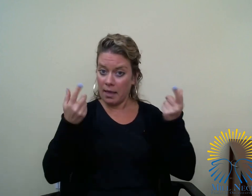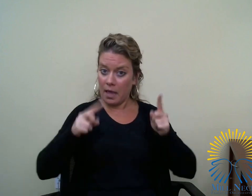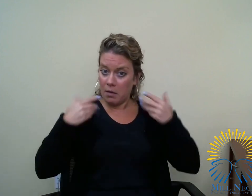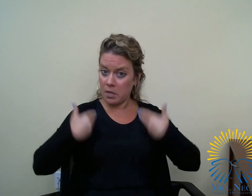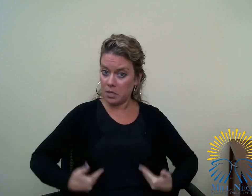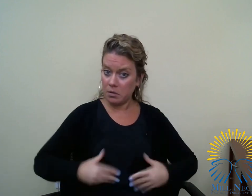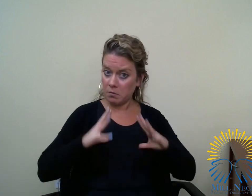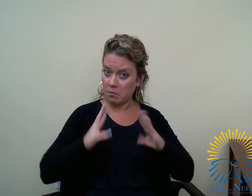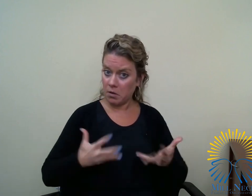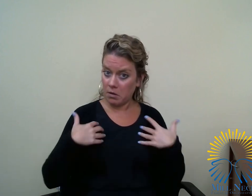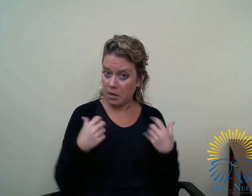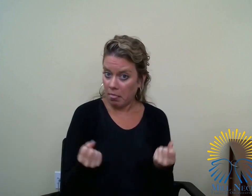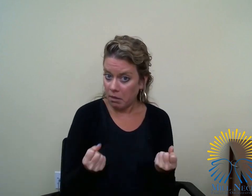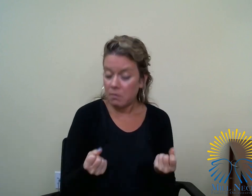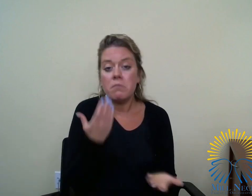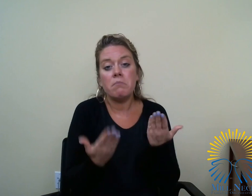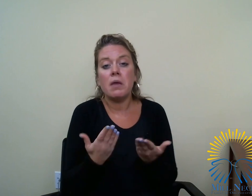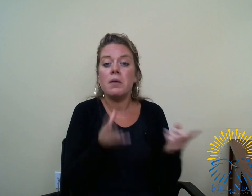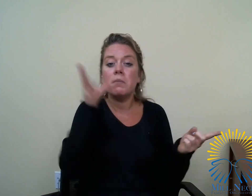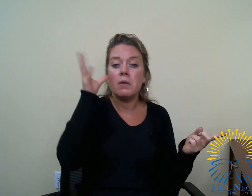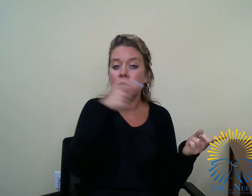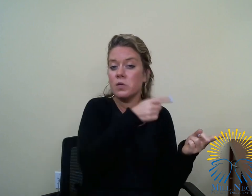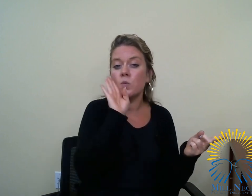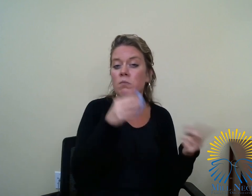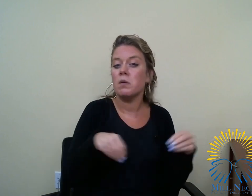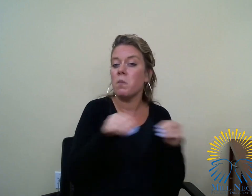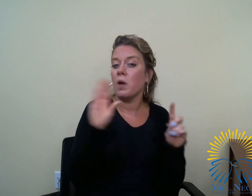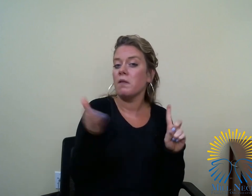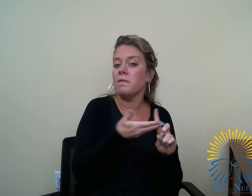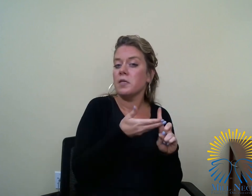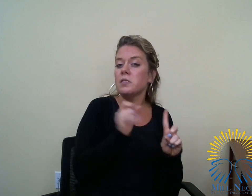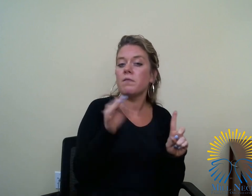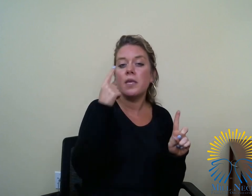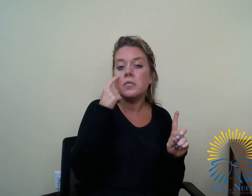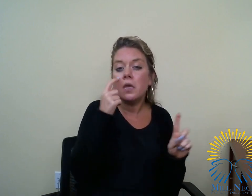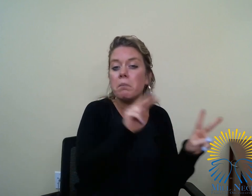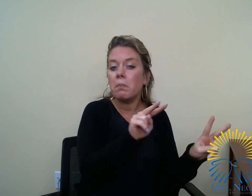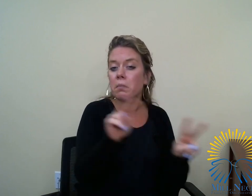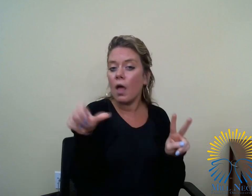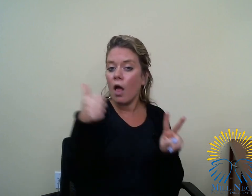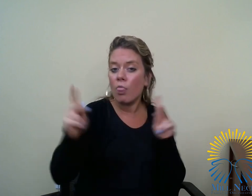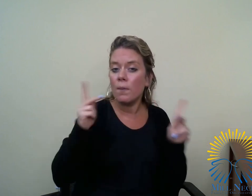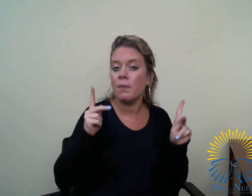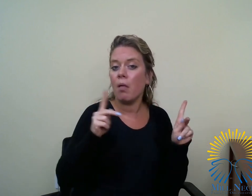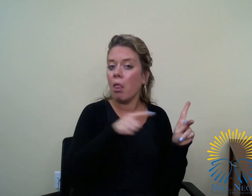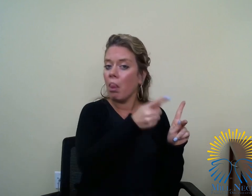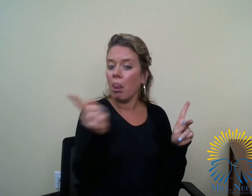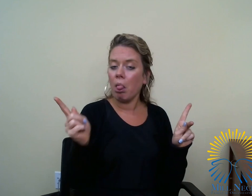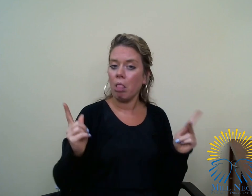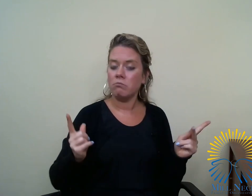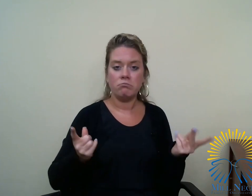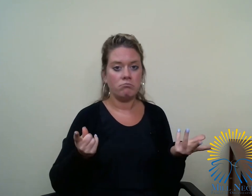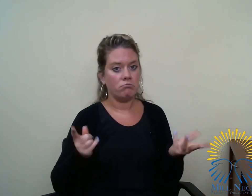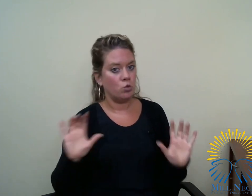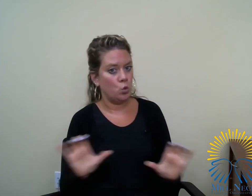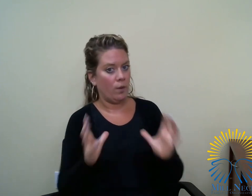to you, maybe they might be more convinced if they see like others around them doing just fine. And I also